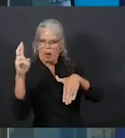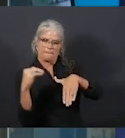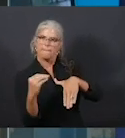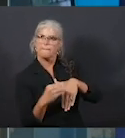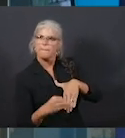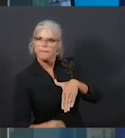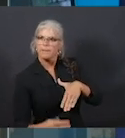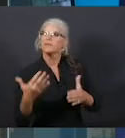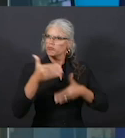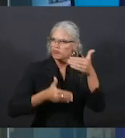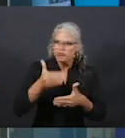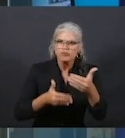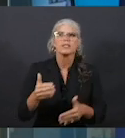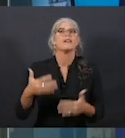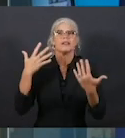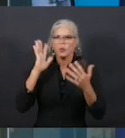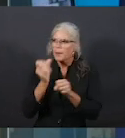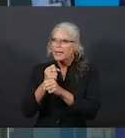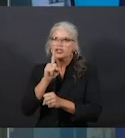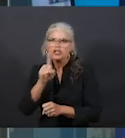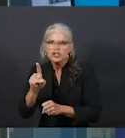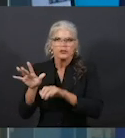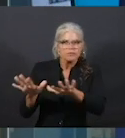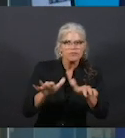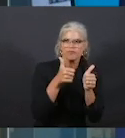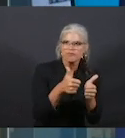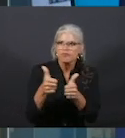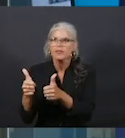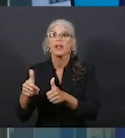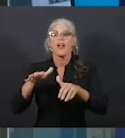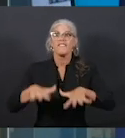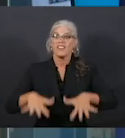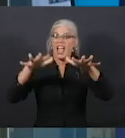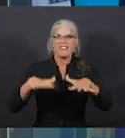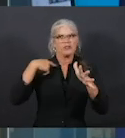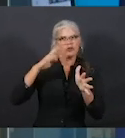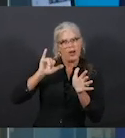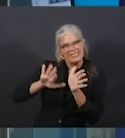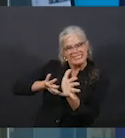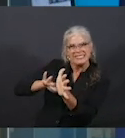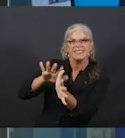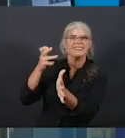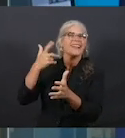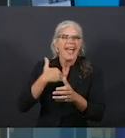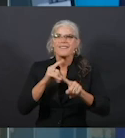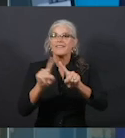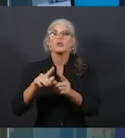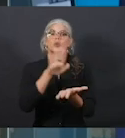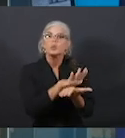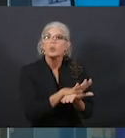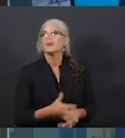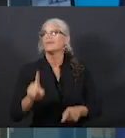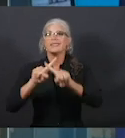have constructed and are going to continue to construct flood control devices at utility stations as well as schools and other locations. First